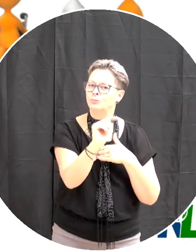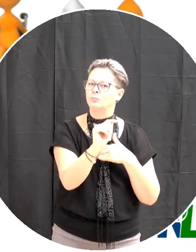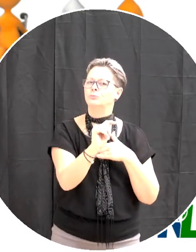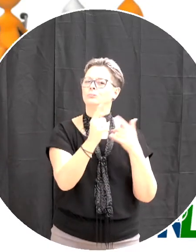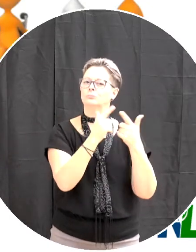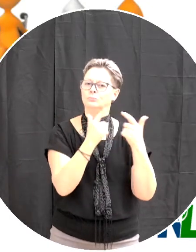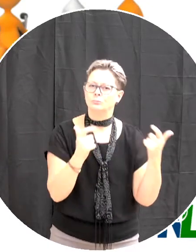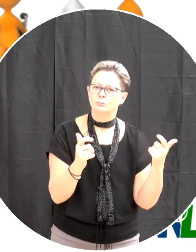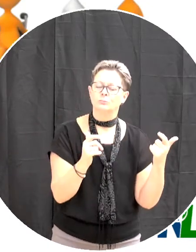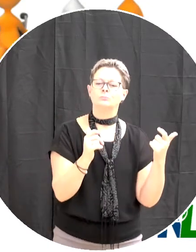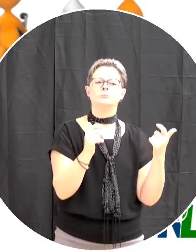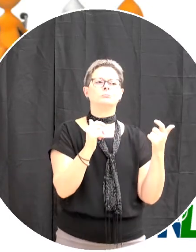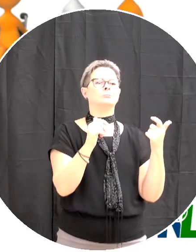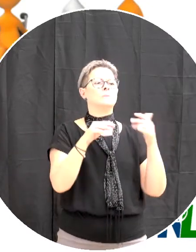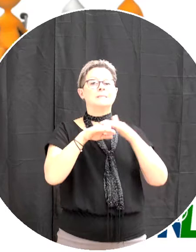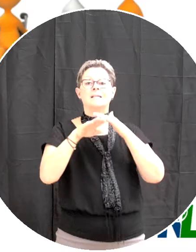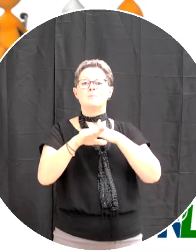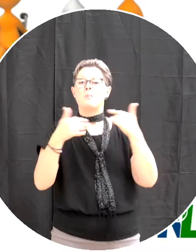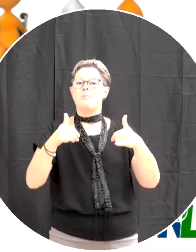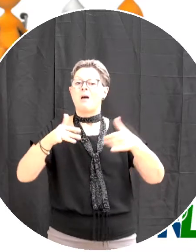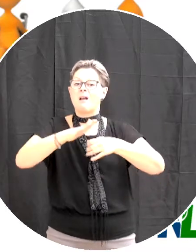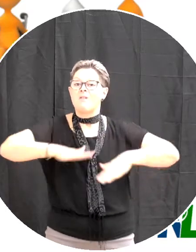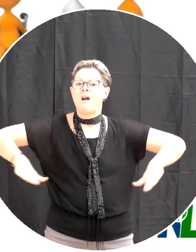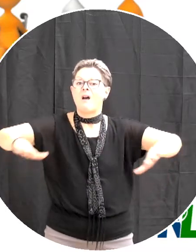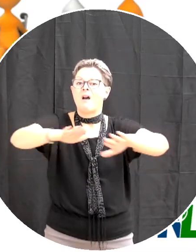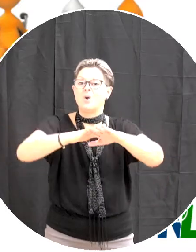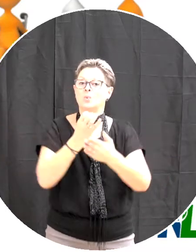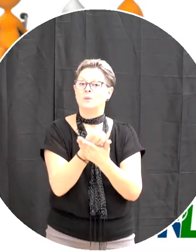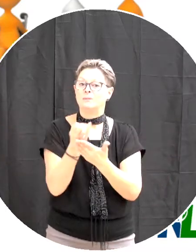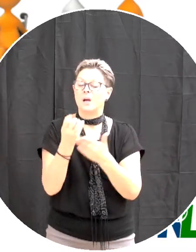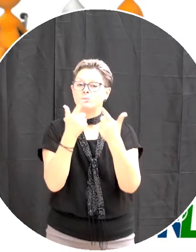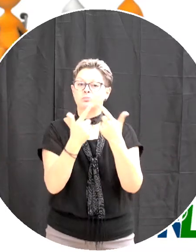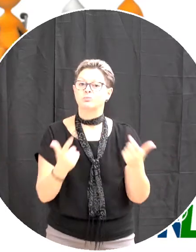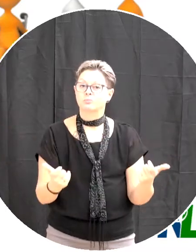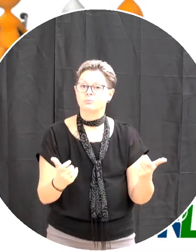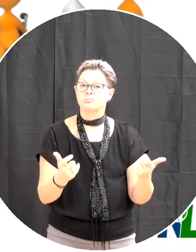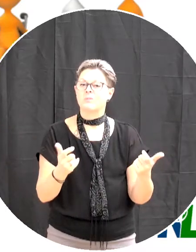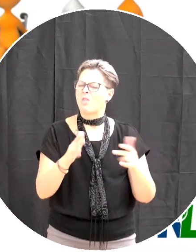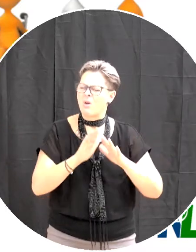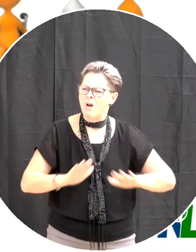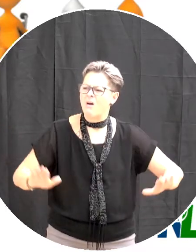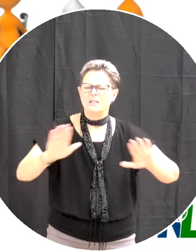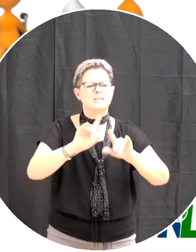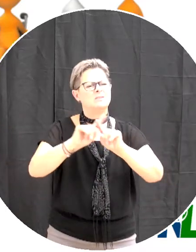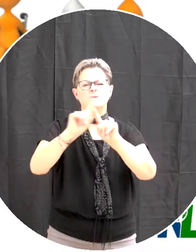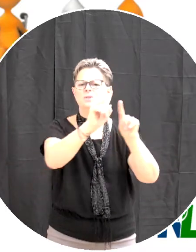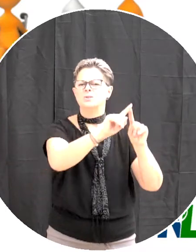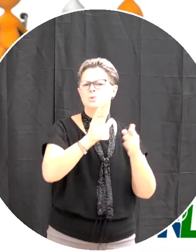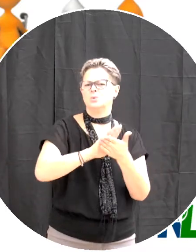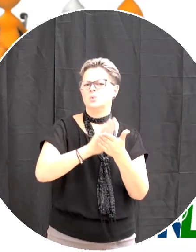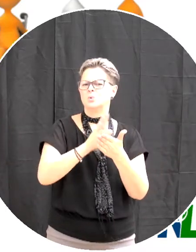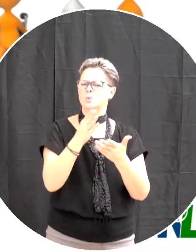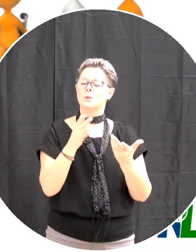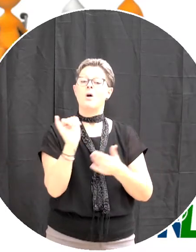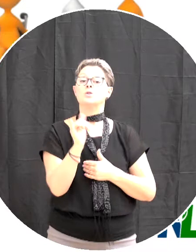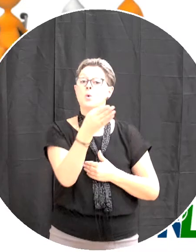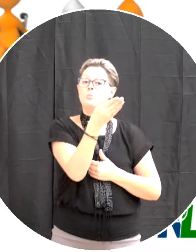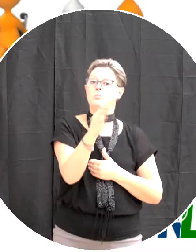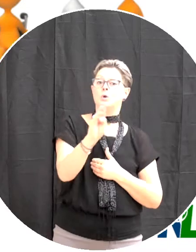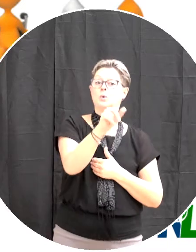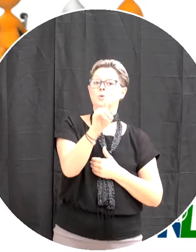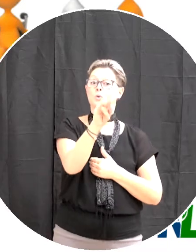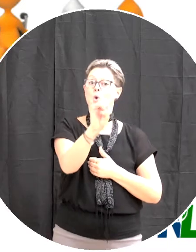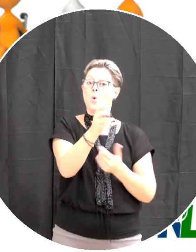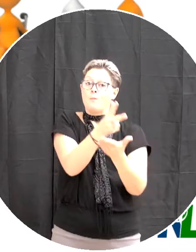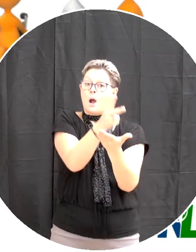purchased and installed accessible playground equipment at various schools throughout the province, and blue zone parking on school parking